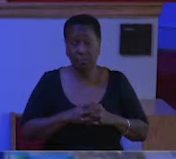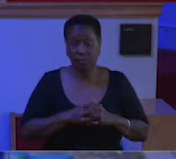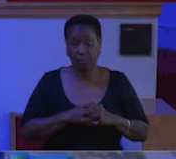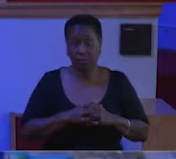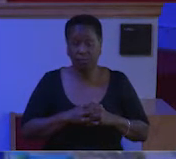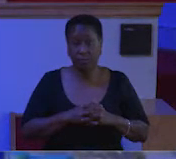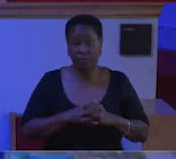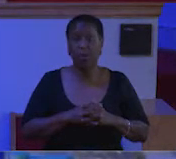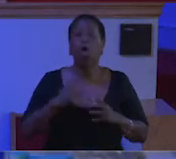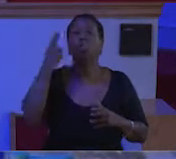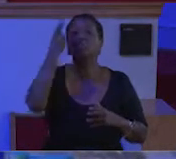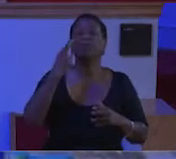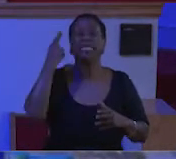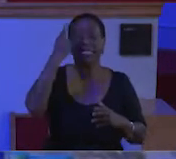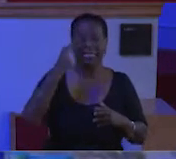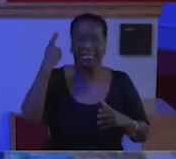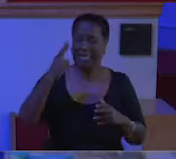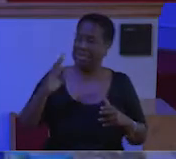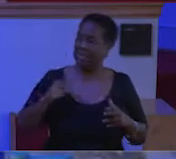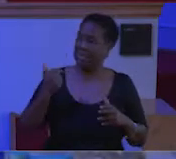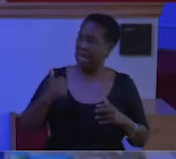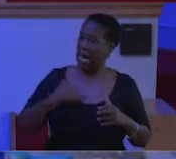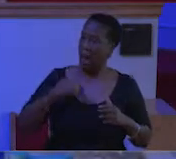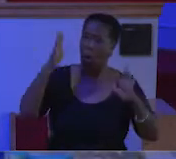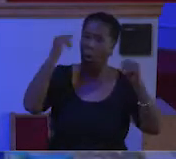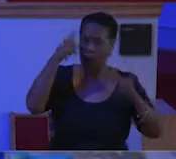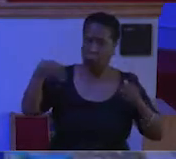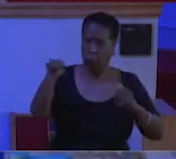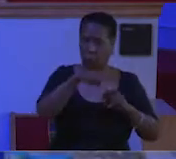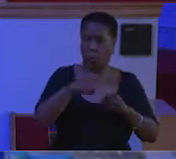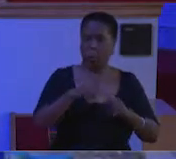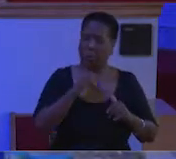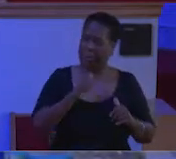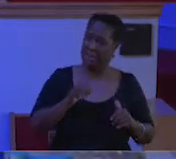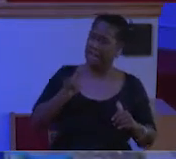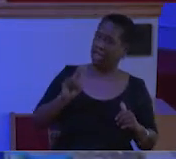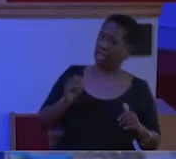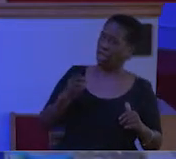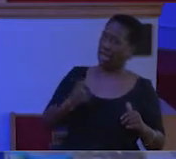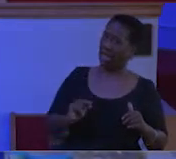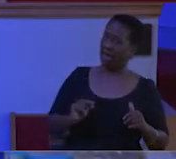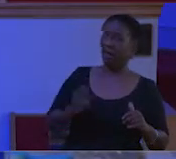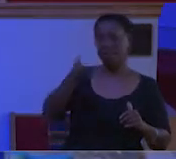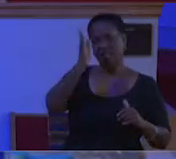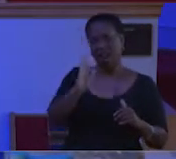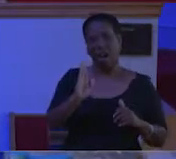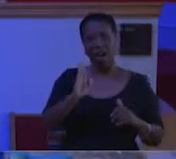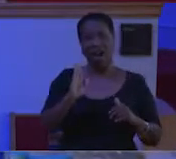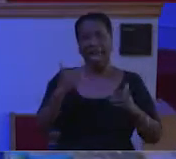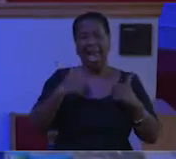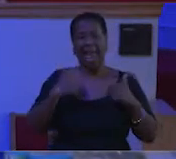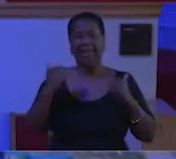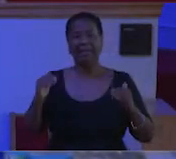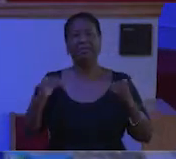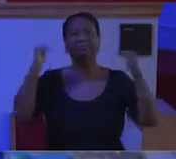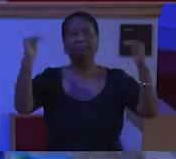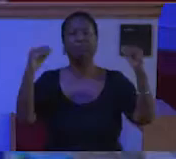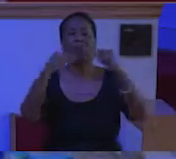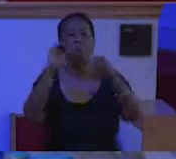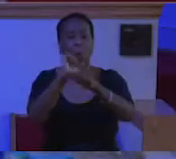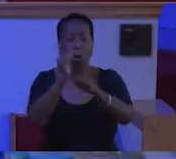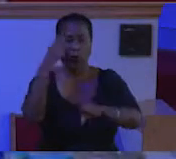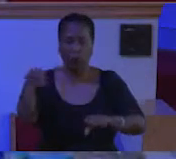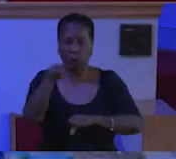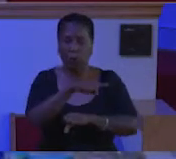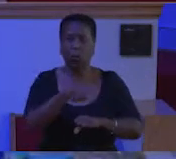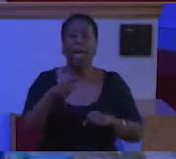The reason that our hope for you is unshakable is because God has a higher work. And